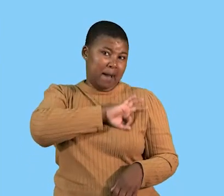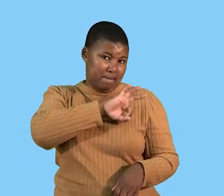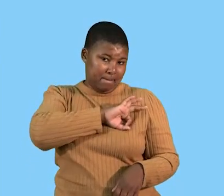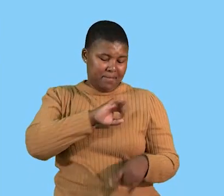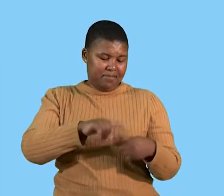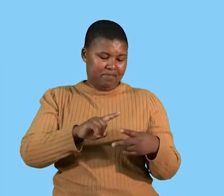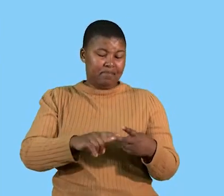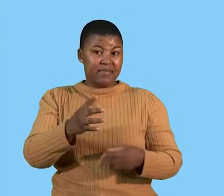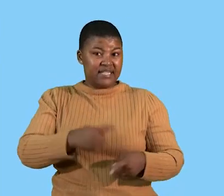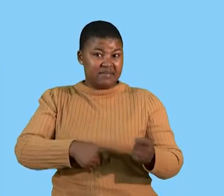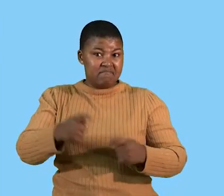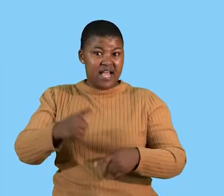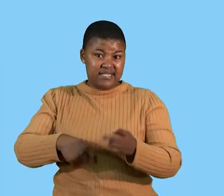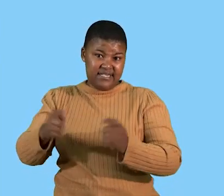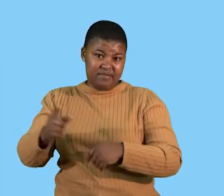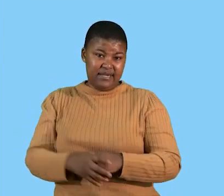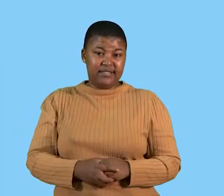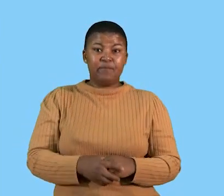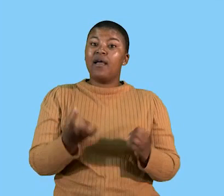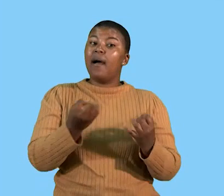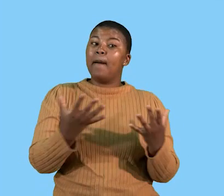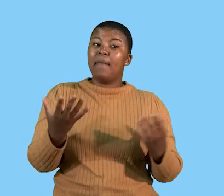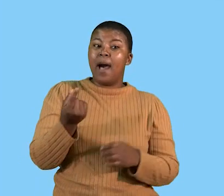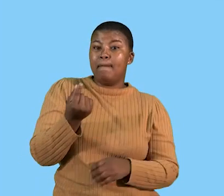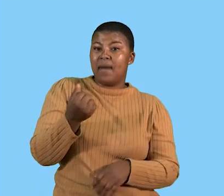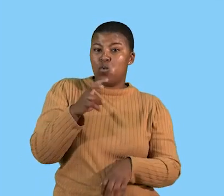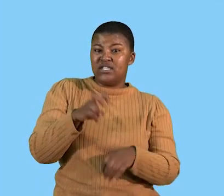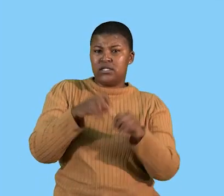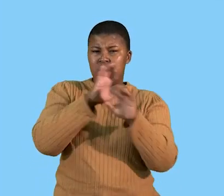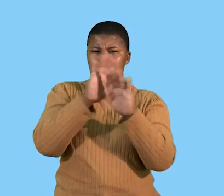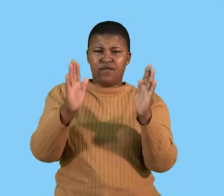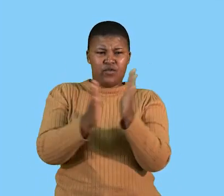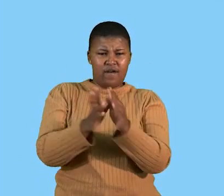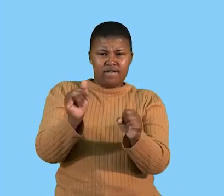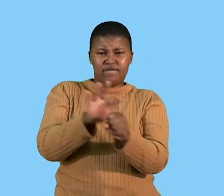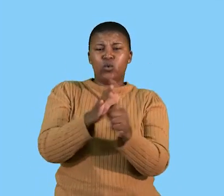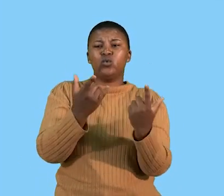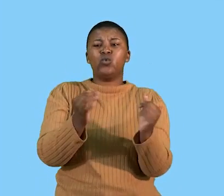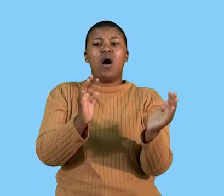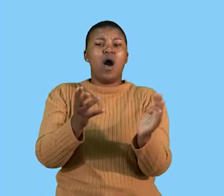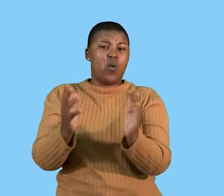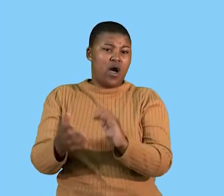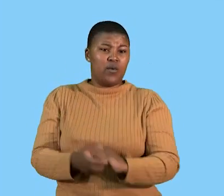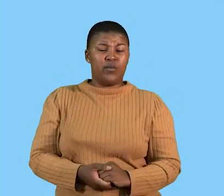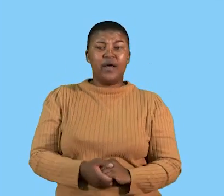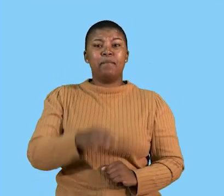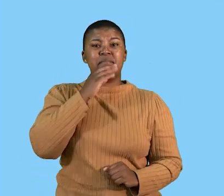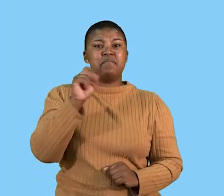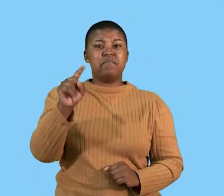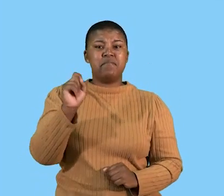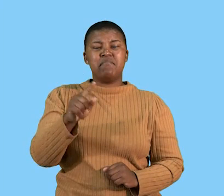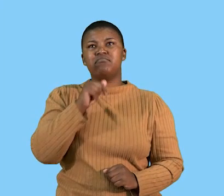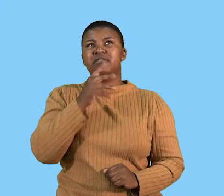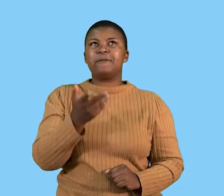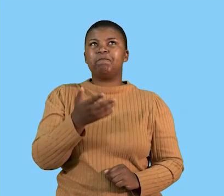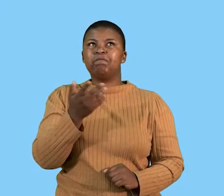and the expenses. So how much money do we need to cover all our expenses? So we talk